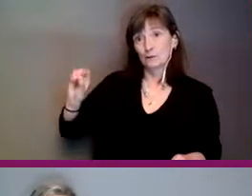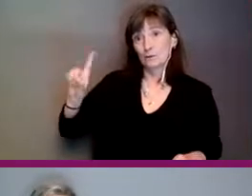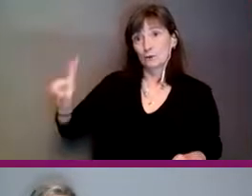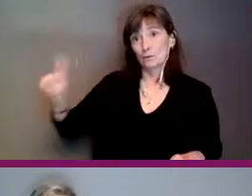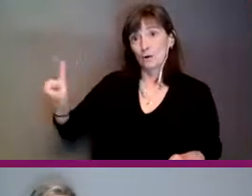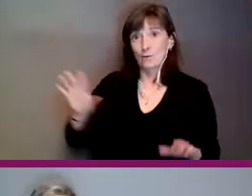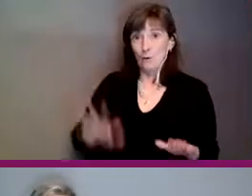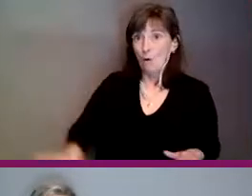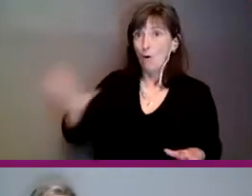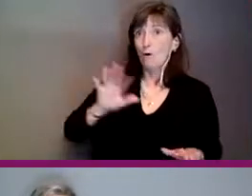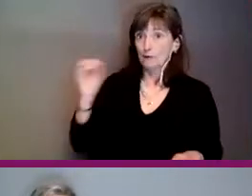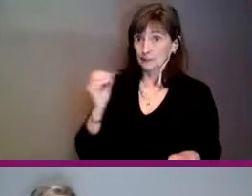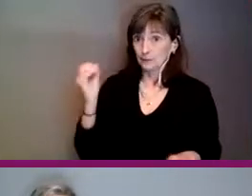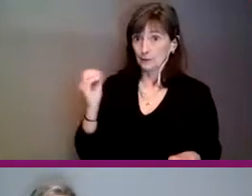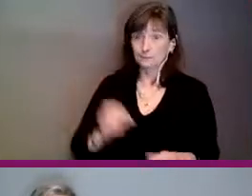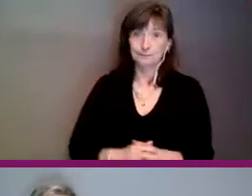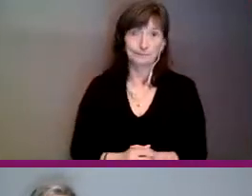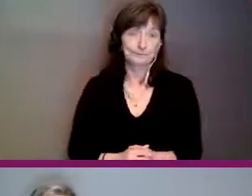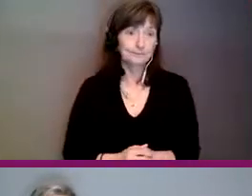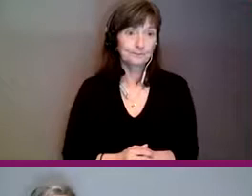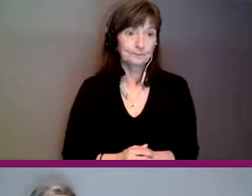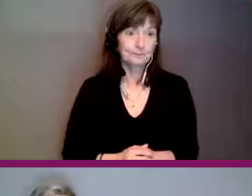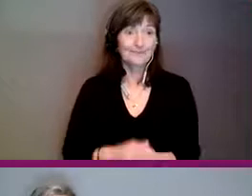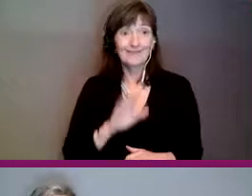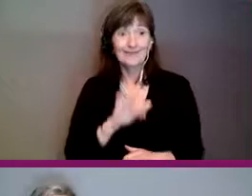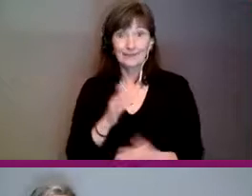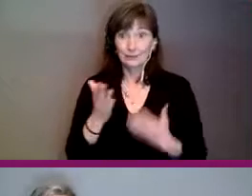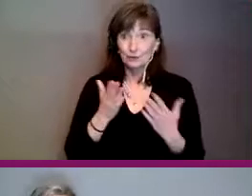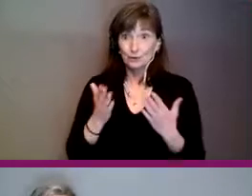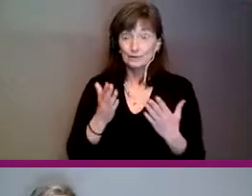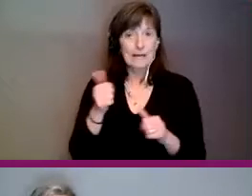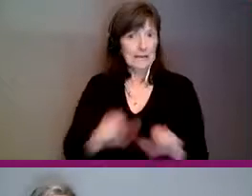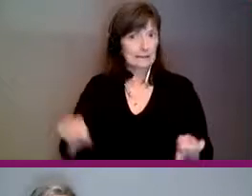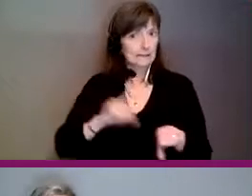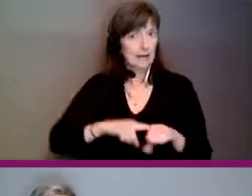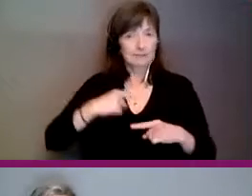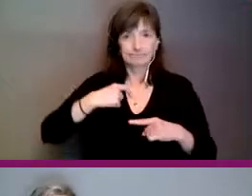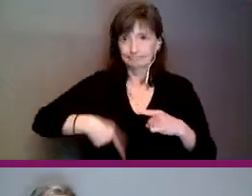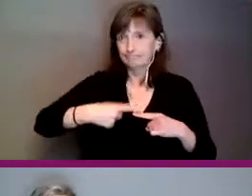1-866-299-1011. The service is available any time of day,